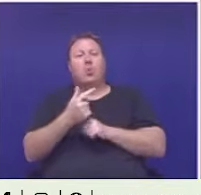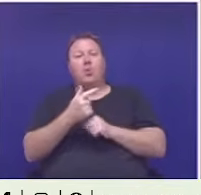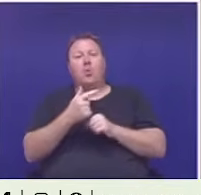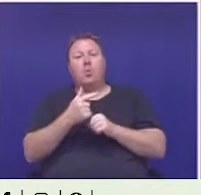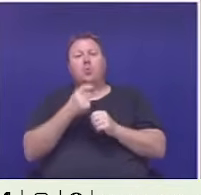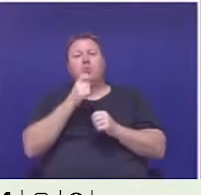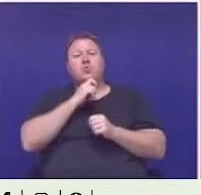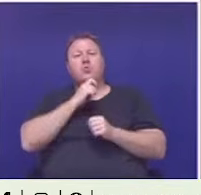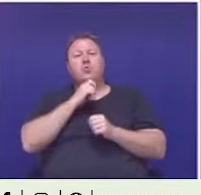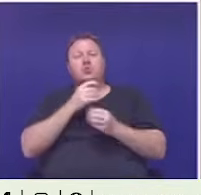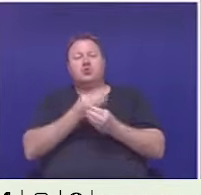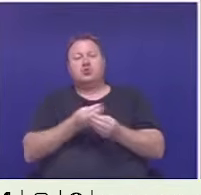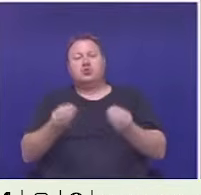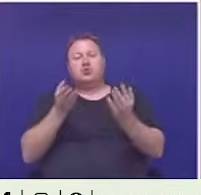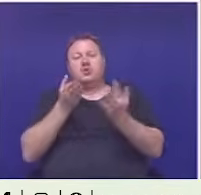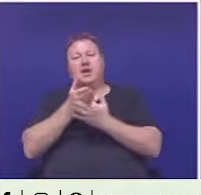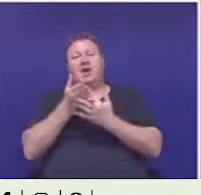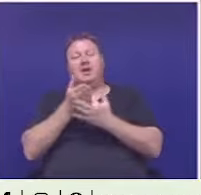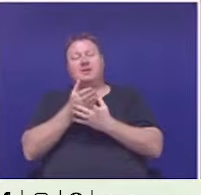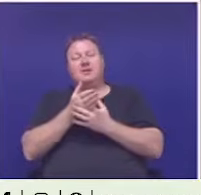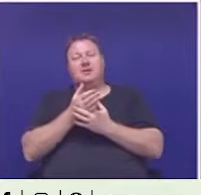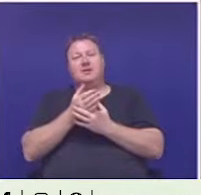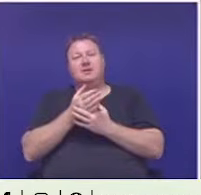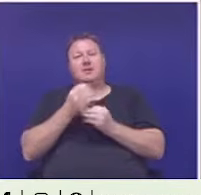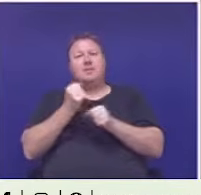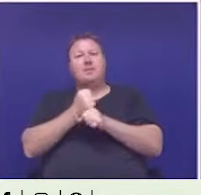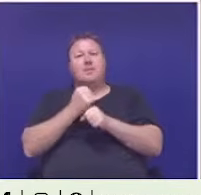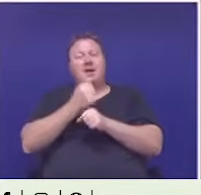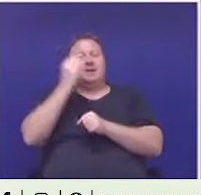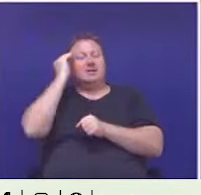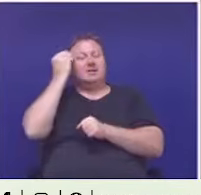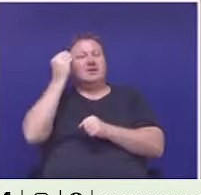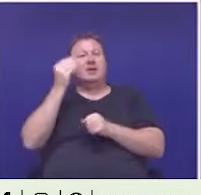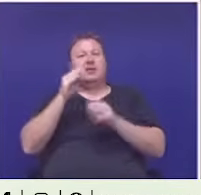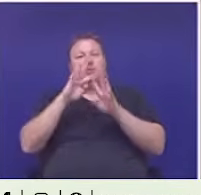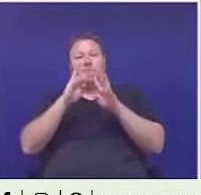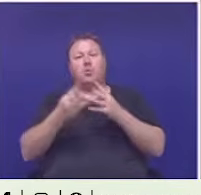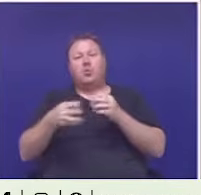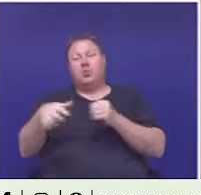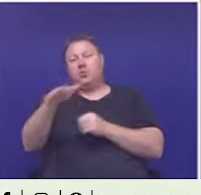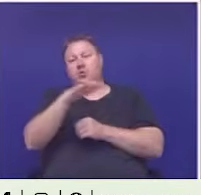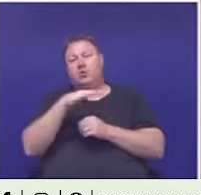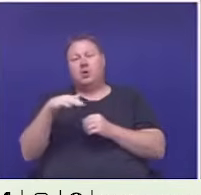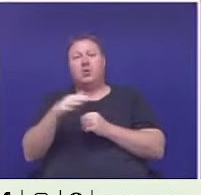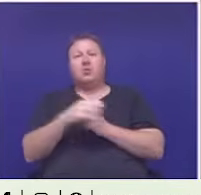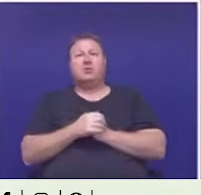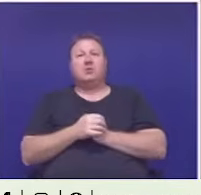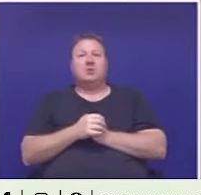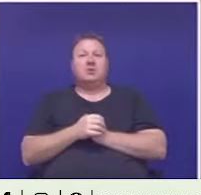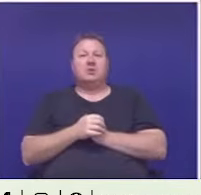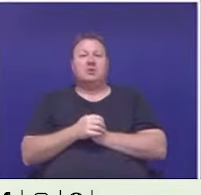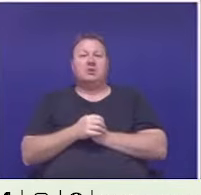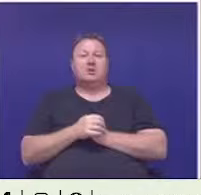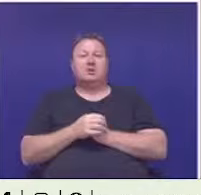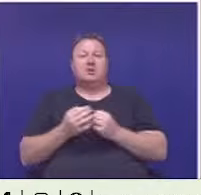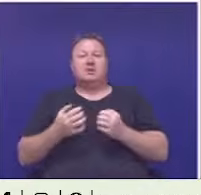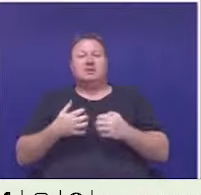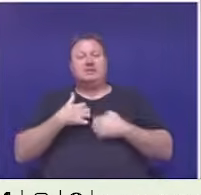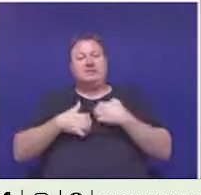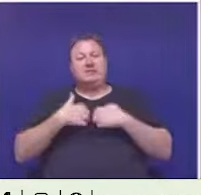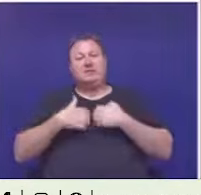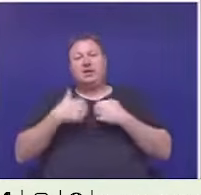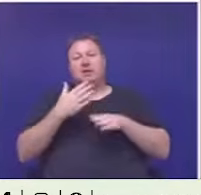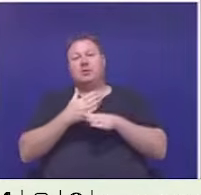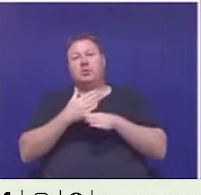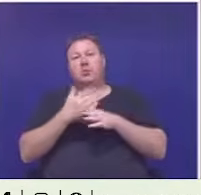are able to access and make sense of the world around them in complex concepts. So that's some of the exciting work that we're doing,